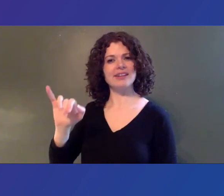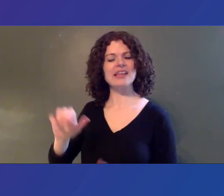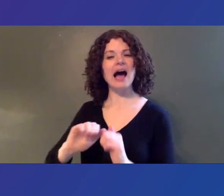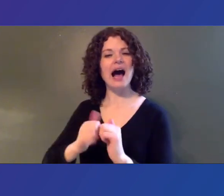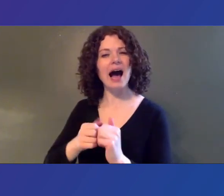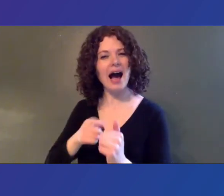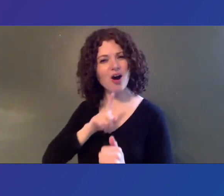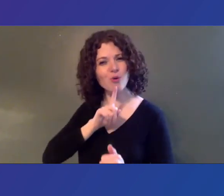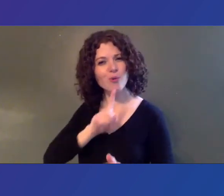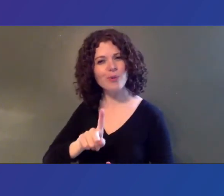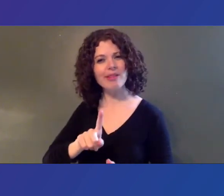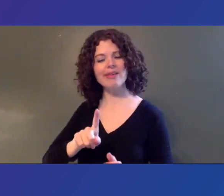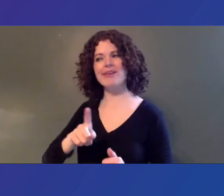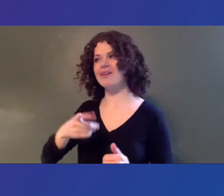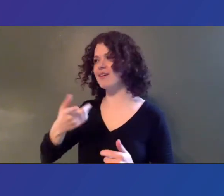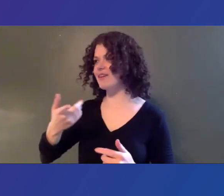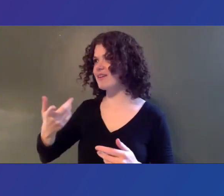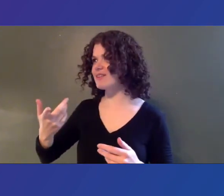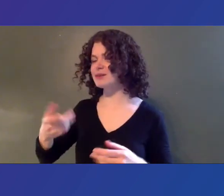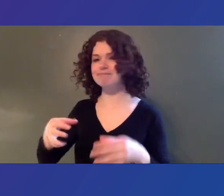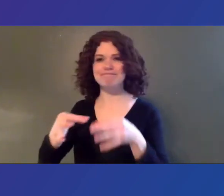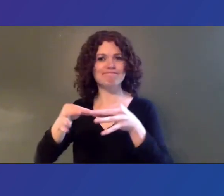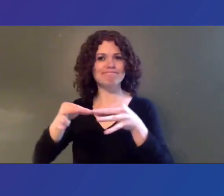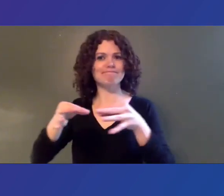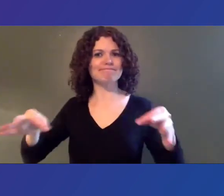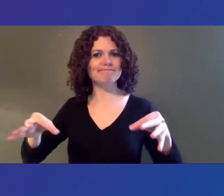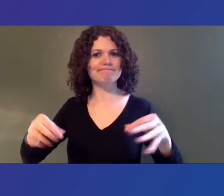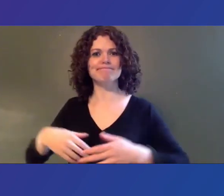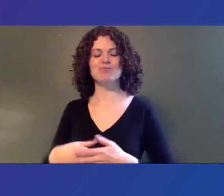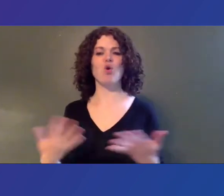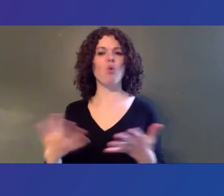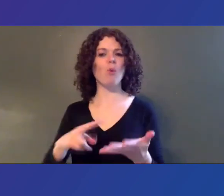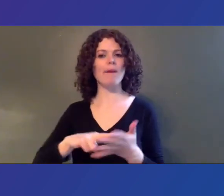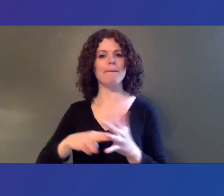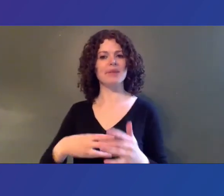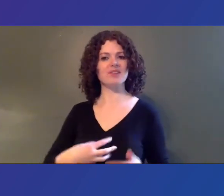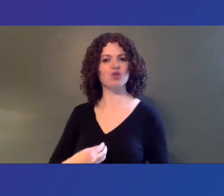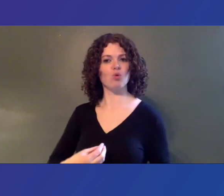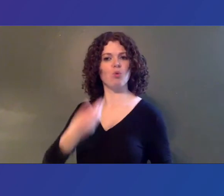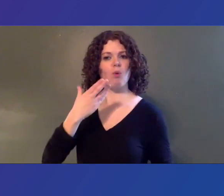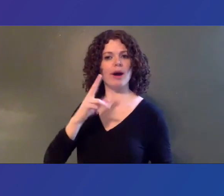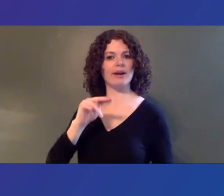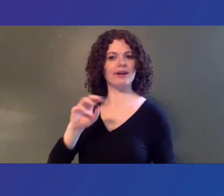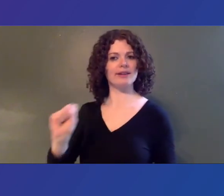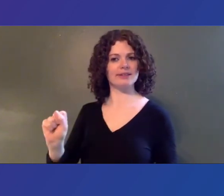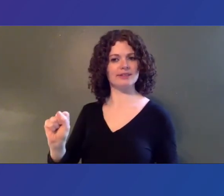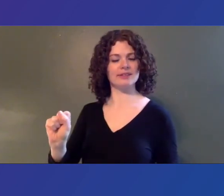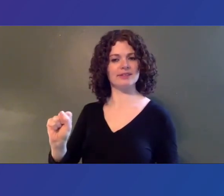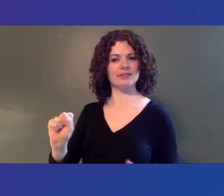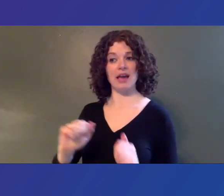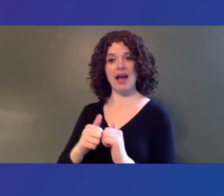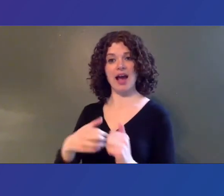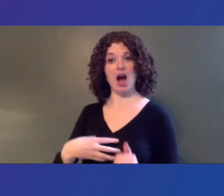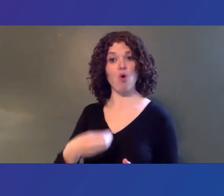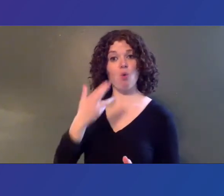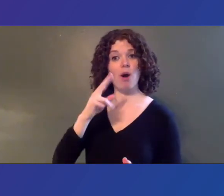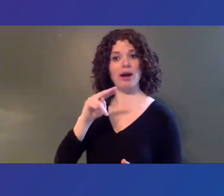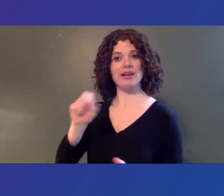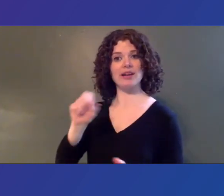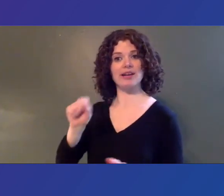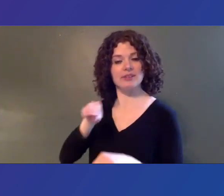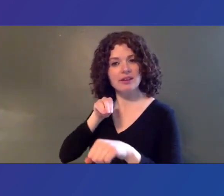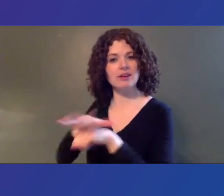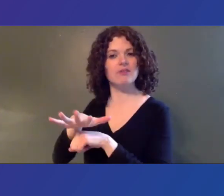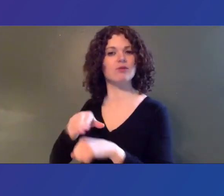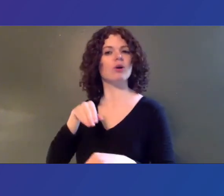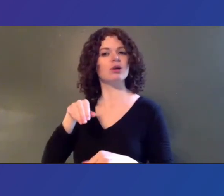or define, say, whiteness? And how it affects our dance programs. Like, what exactly is that? And